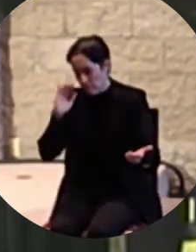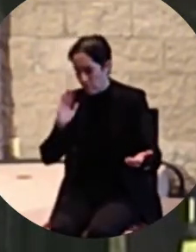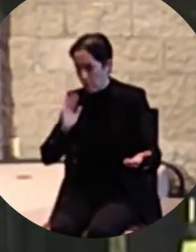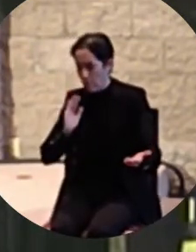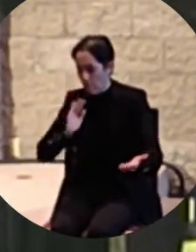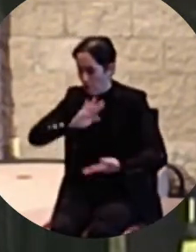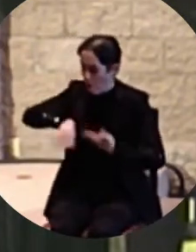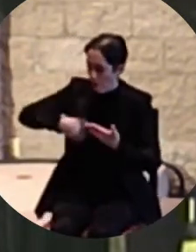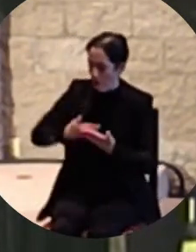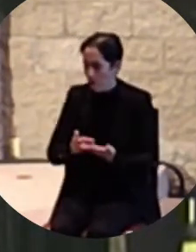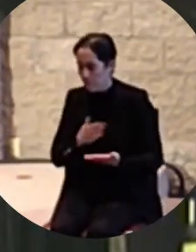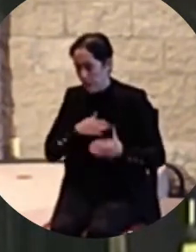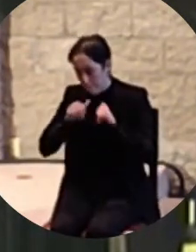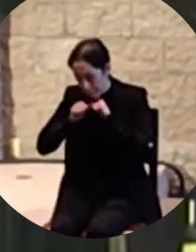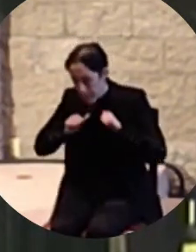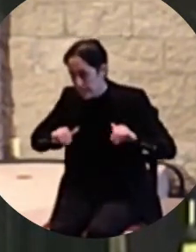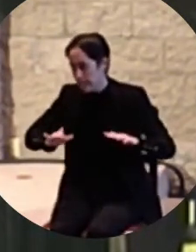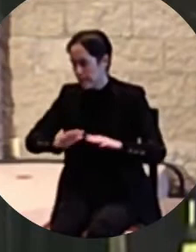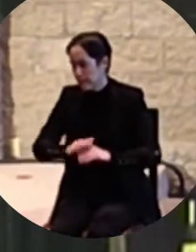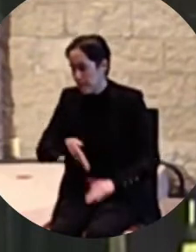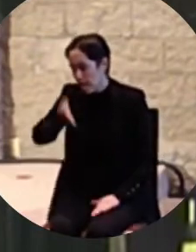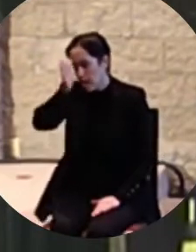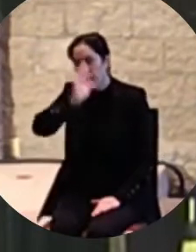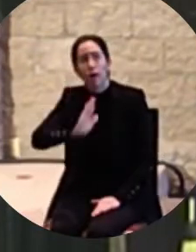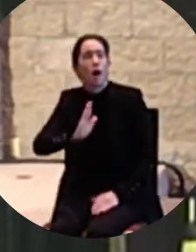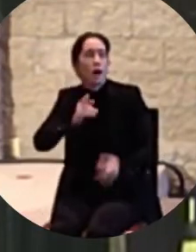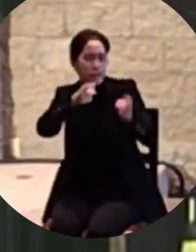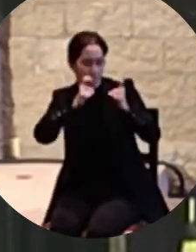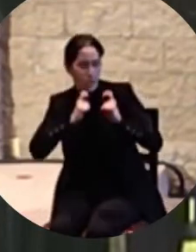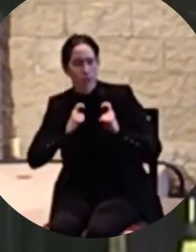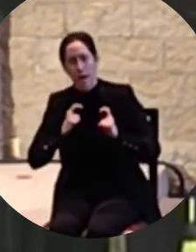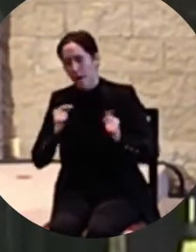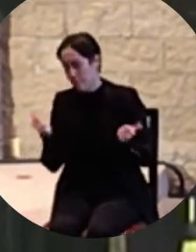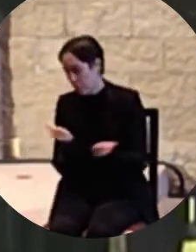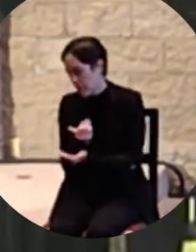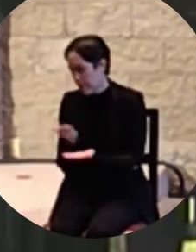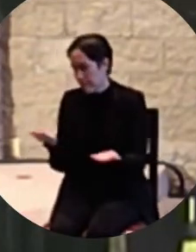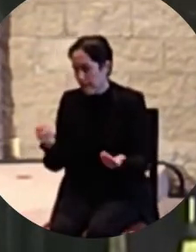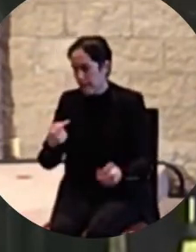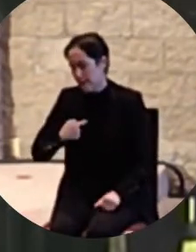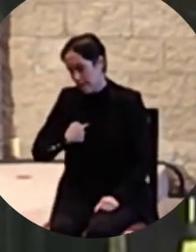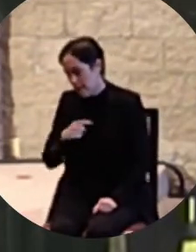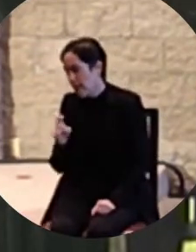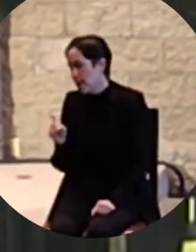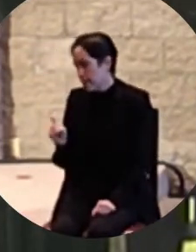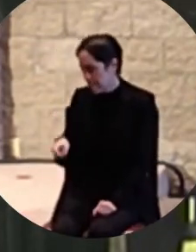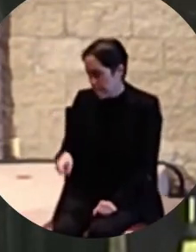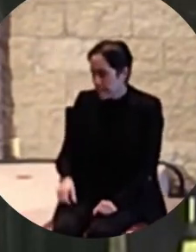Thanks for all my blessings. God gives me everything.